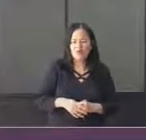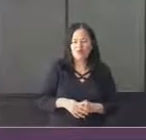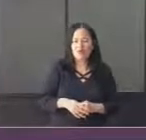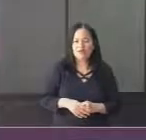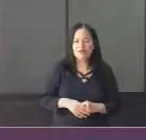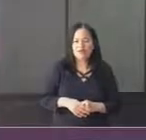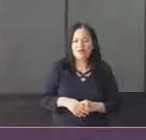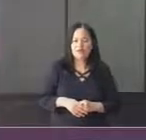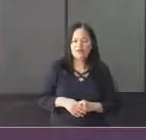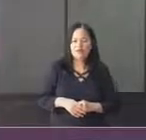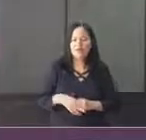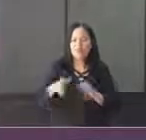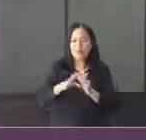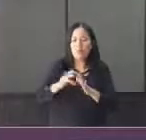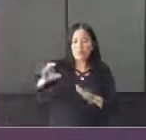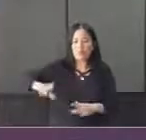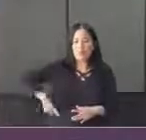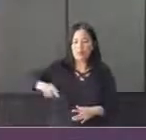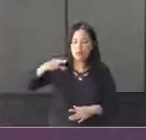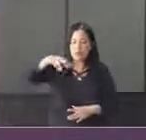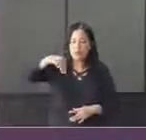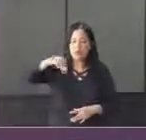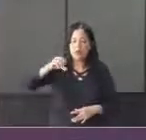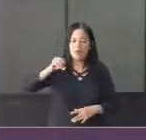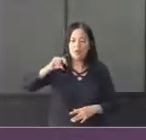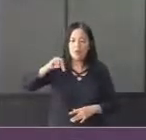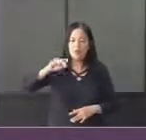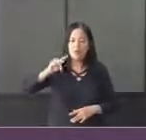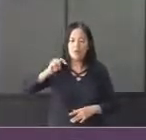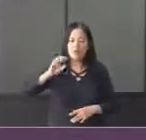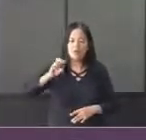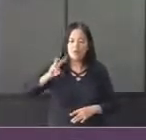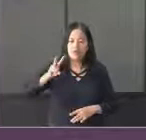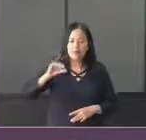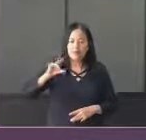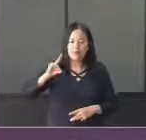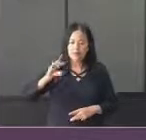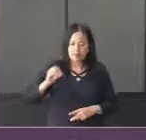that the government of Montevideo has